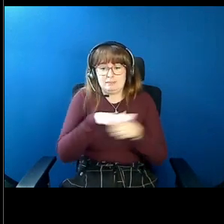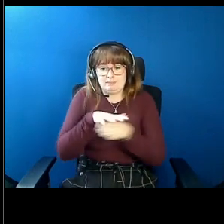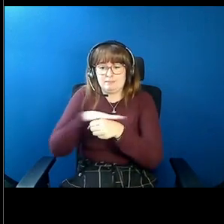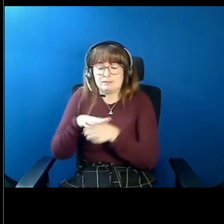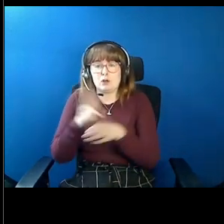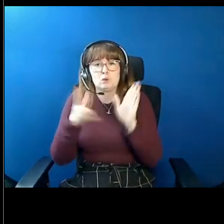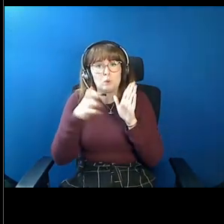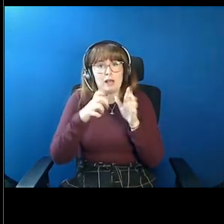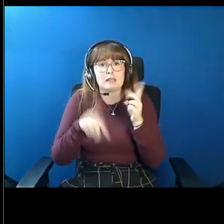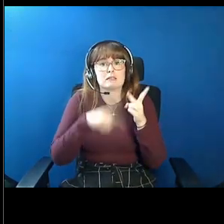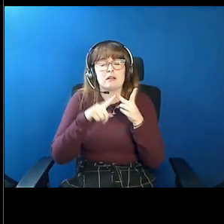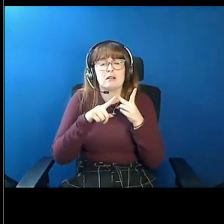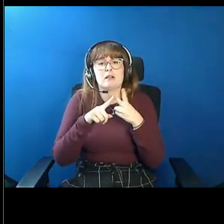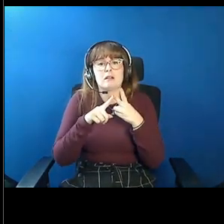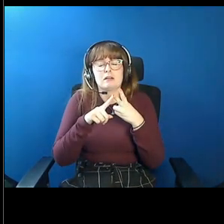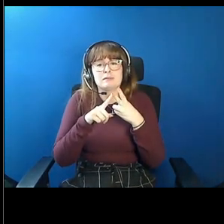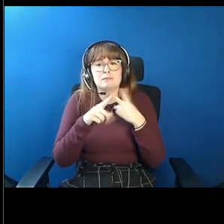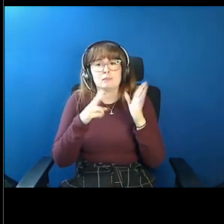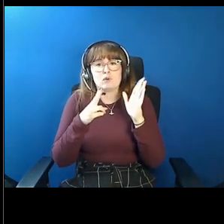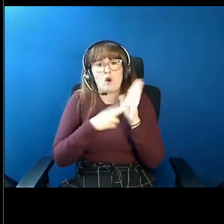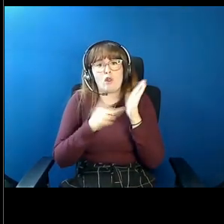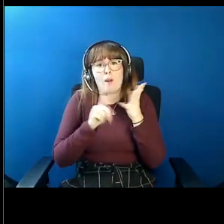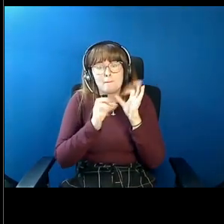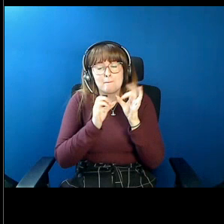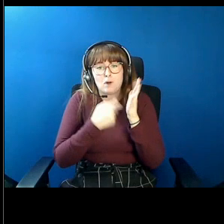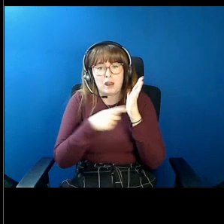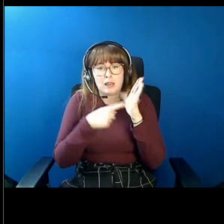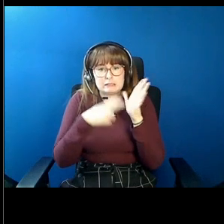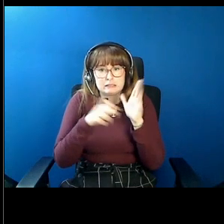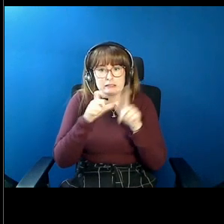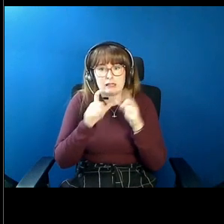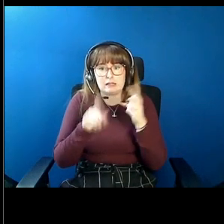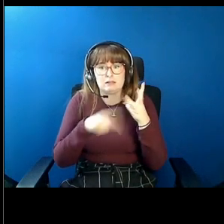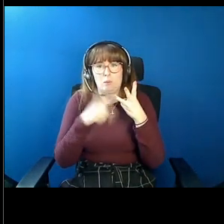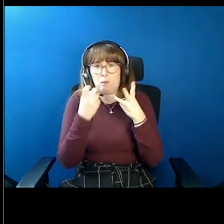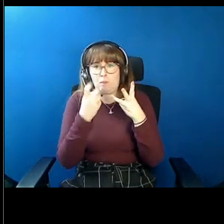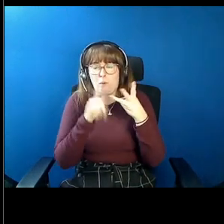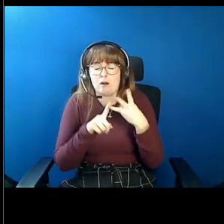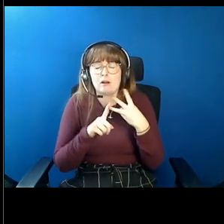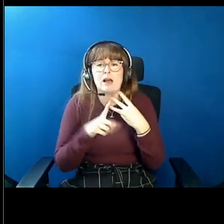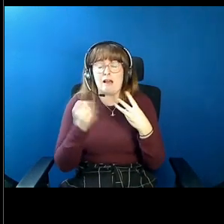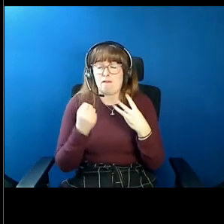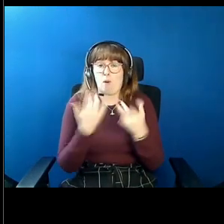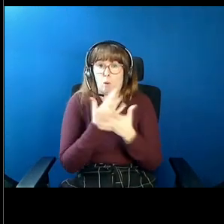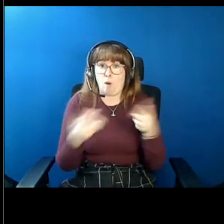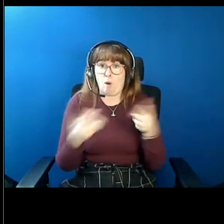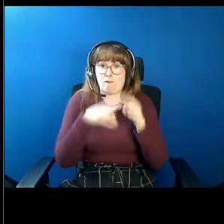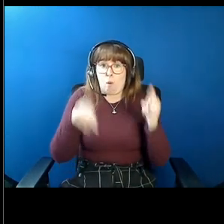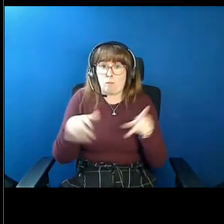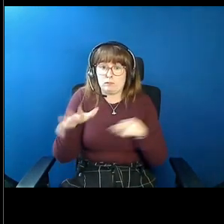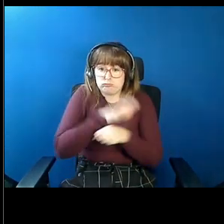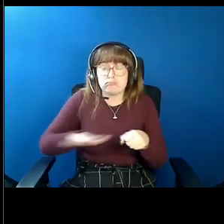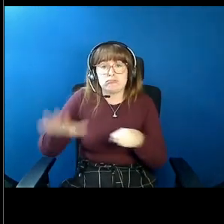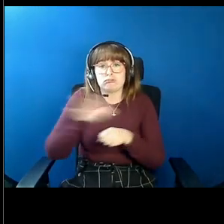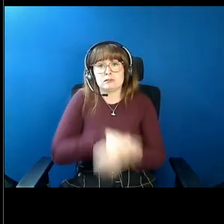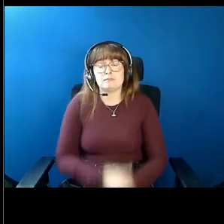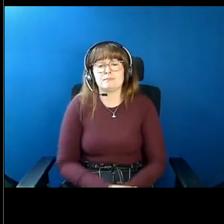and Northumberland, and there's obviously a significant volume of homes across that area. Now, If you move on,